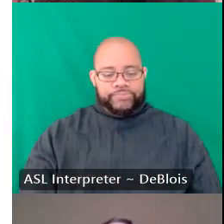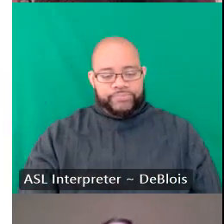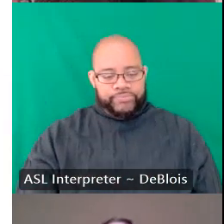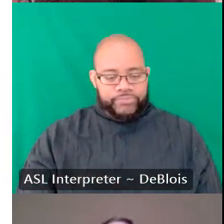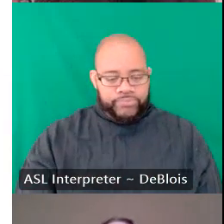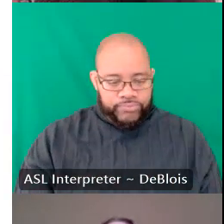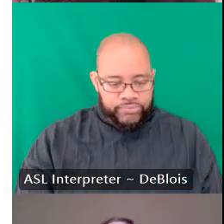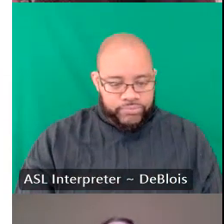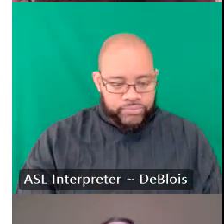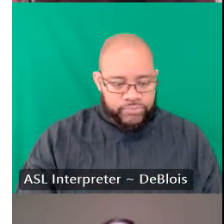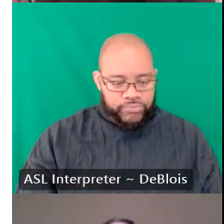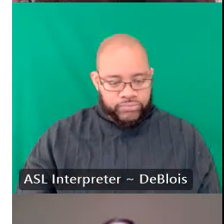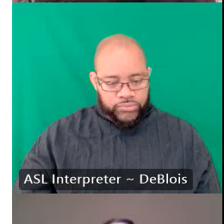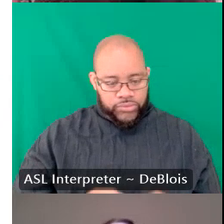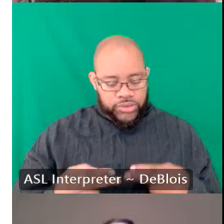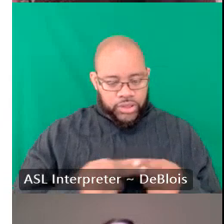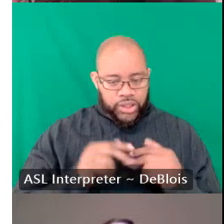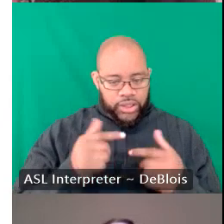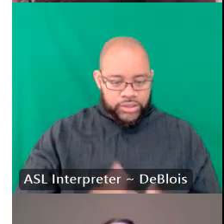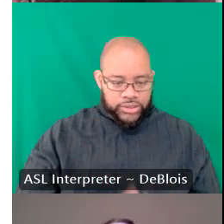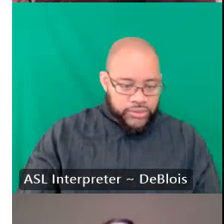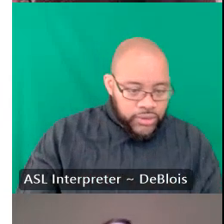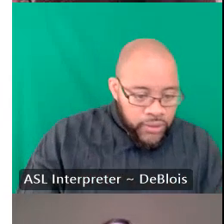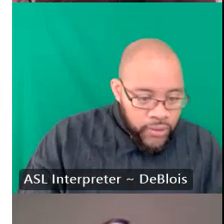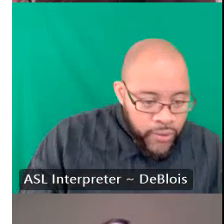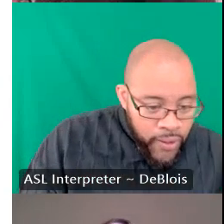Okay, next slide, please.